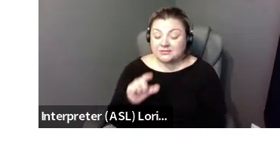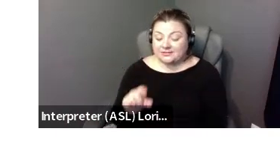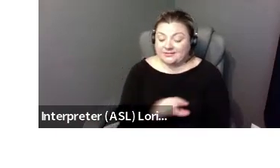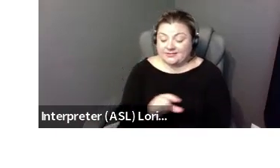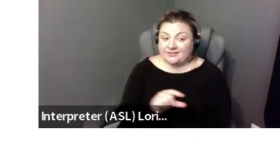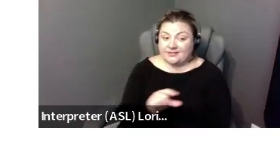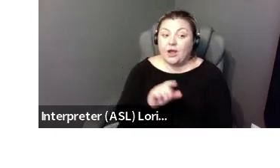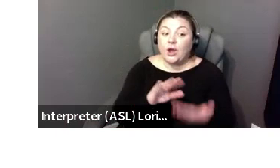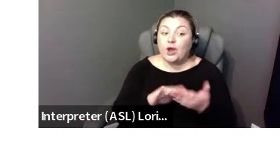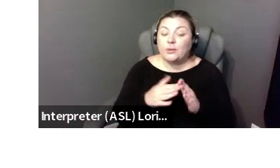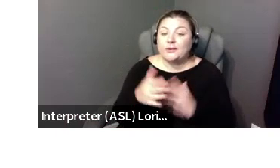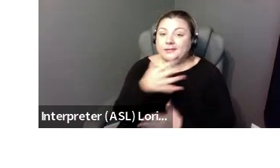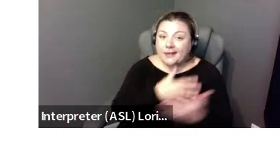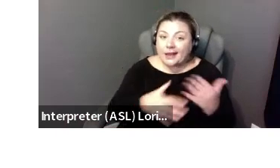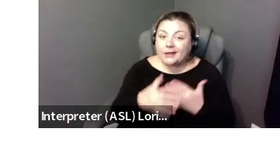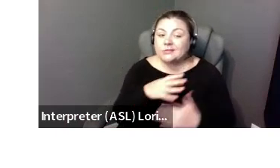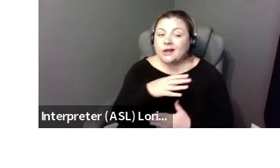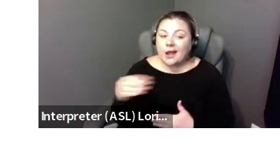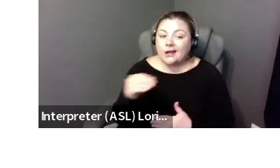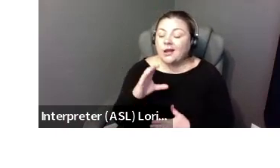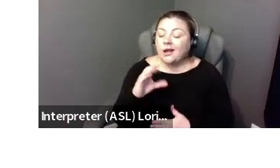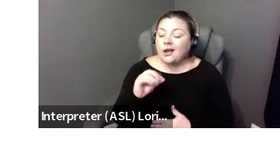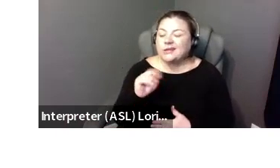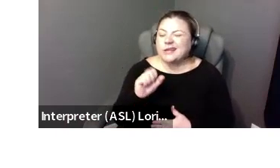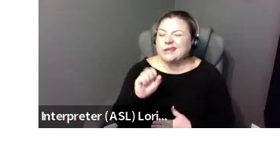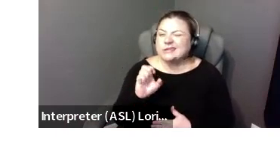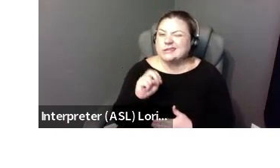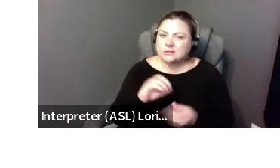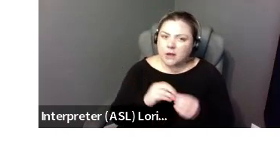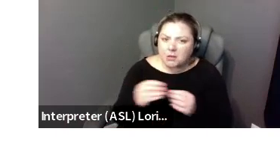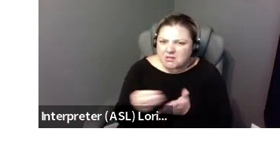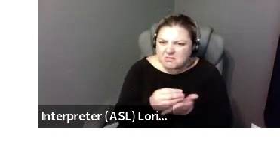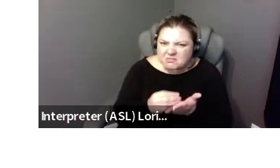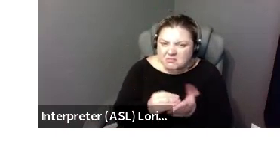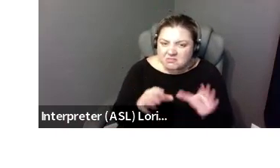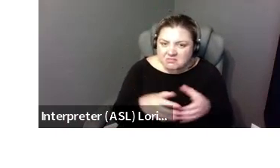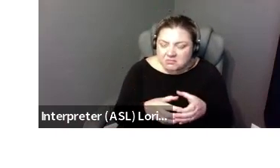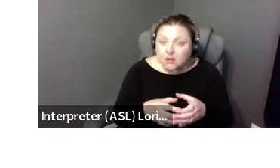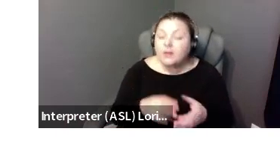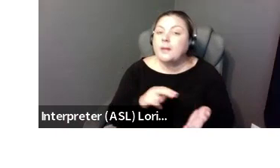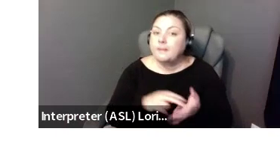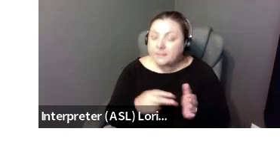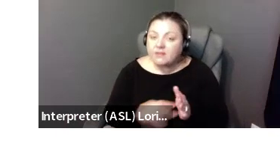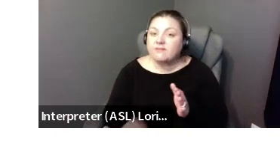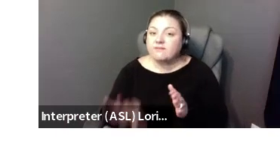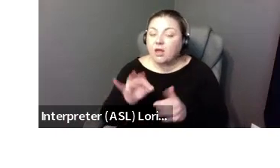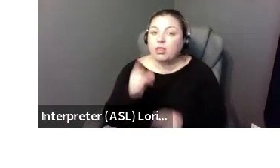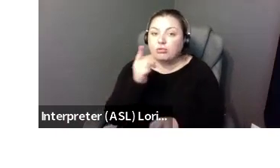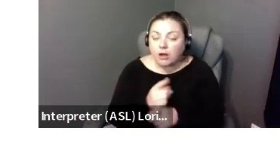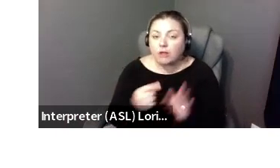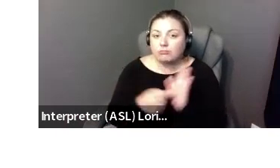consensus. And this component is really all about bringing the right people to the table who have a role in providing critical